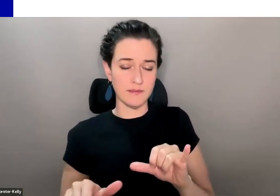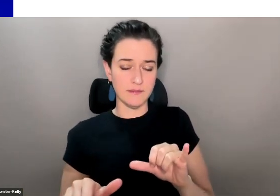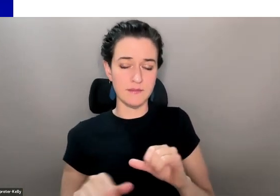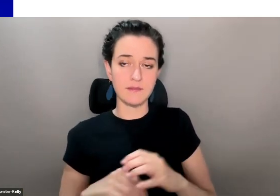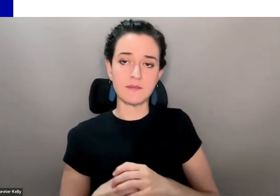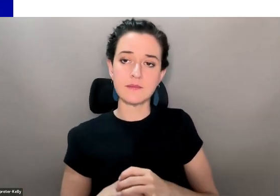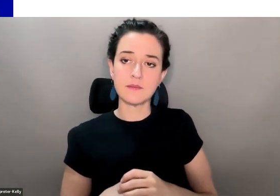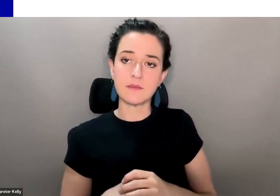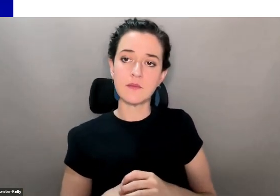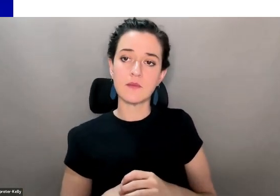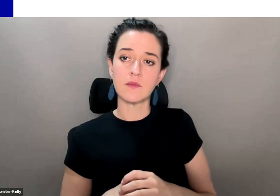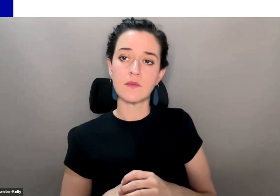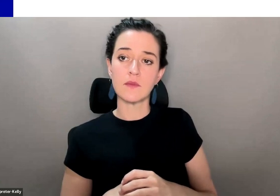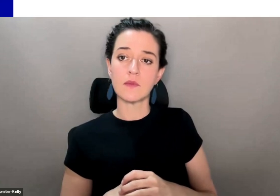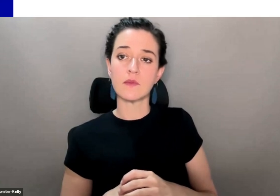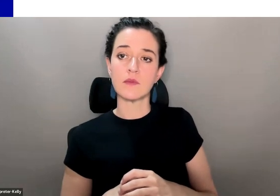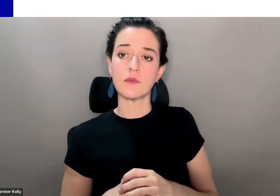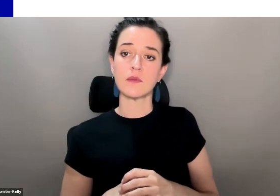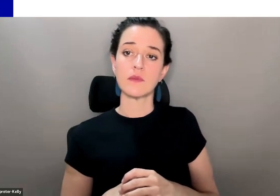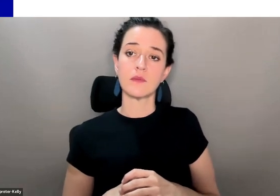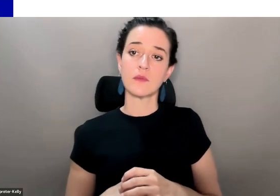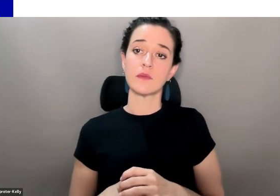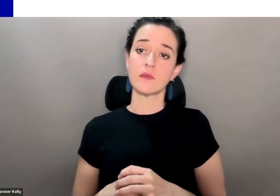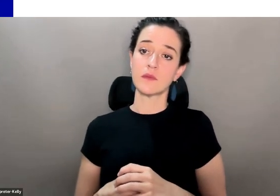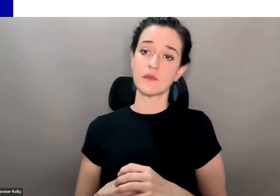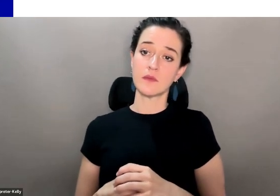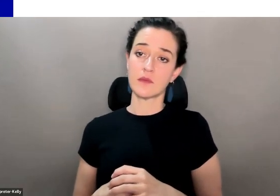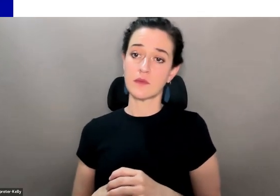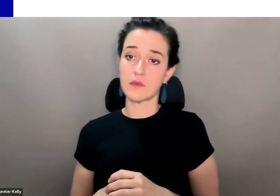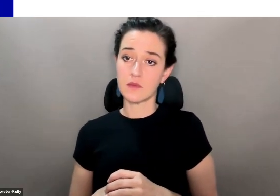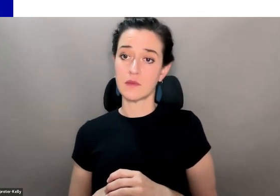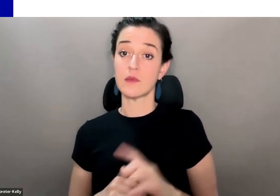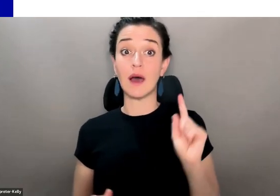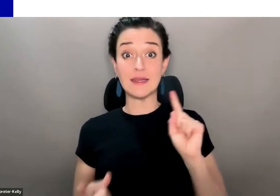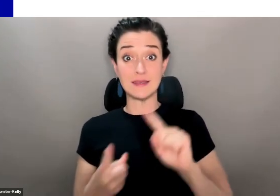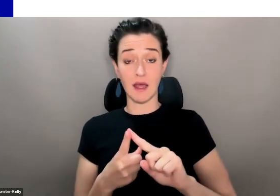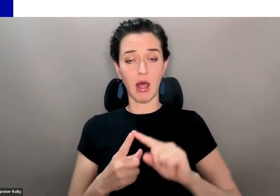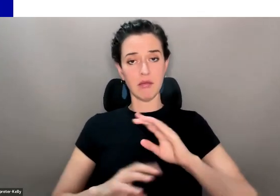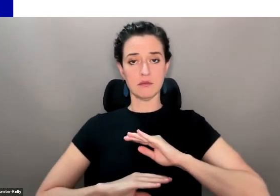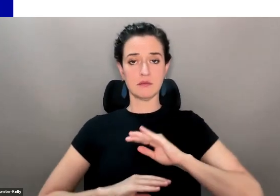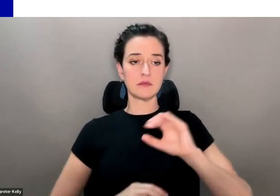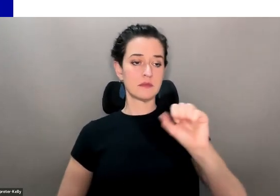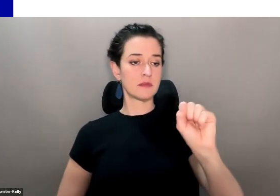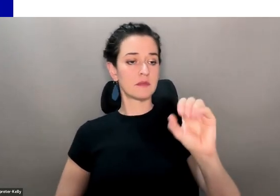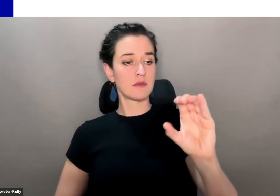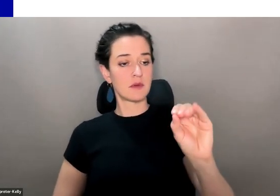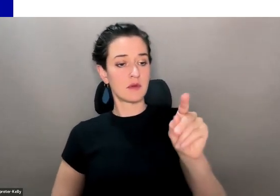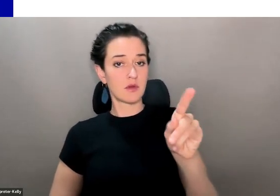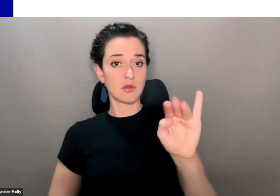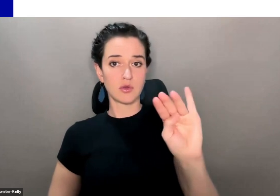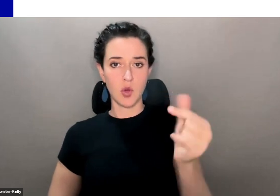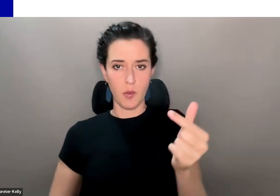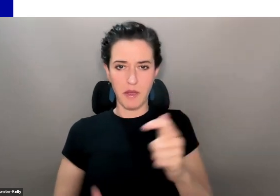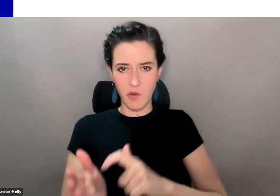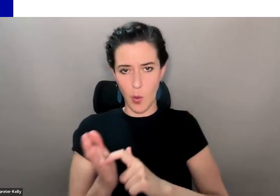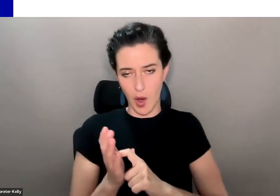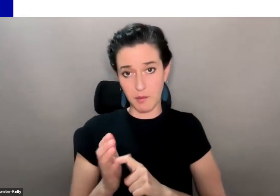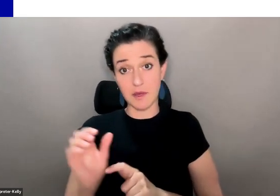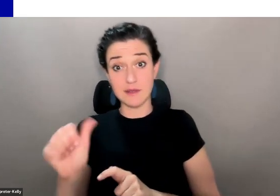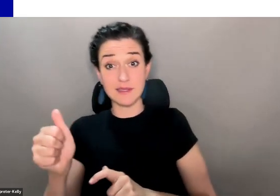Board until the recipient satisfies the specific scoping requirement, which is 10% for most healthcare